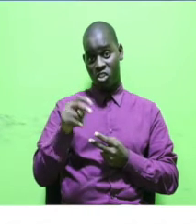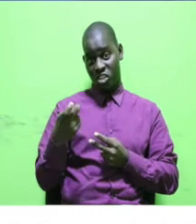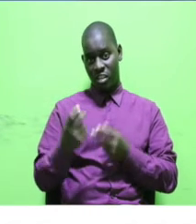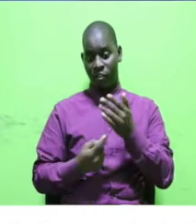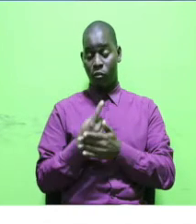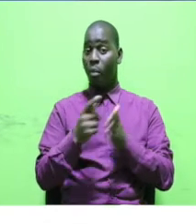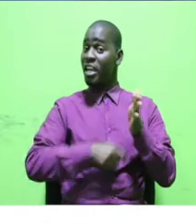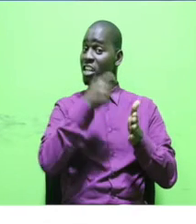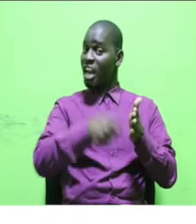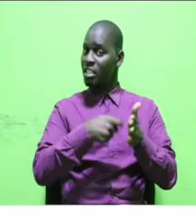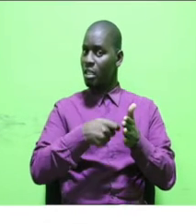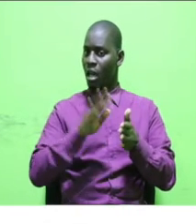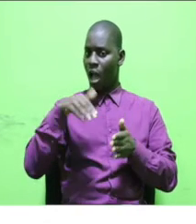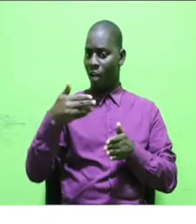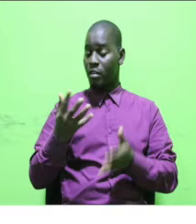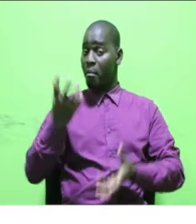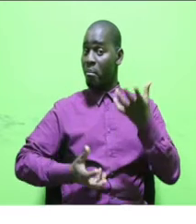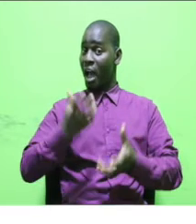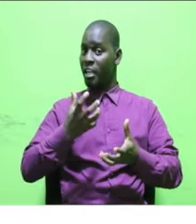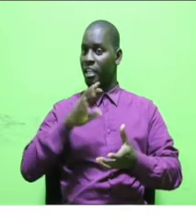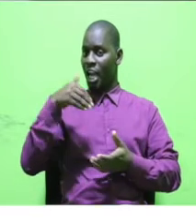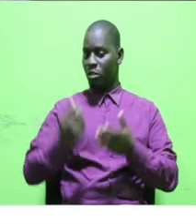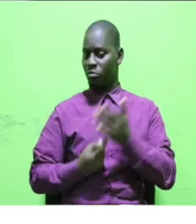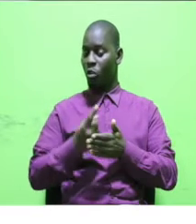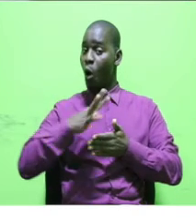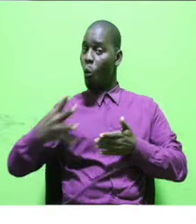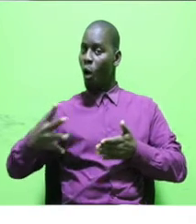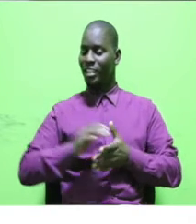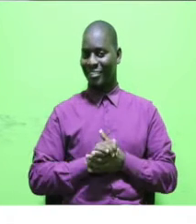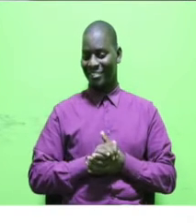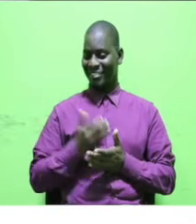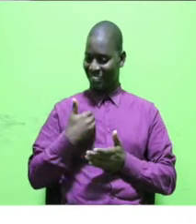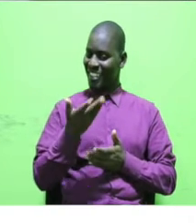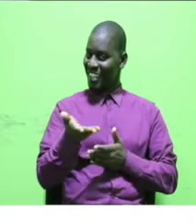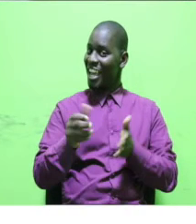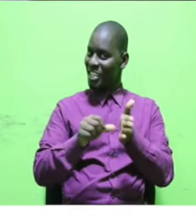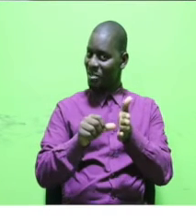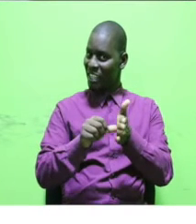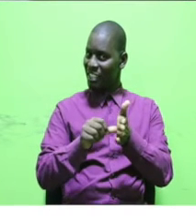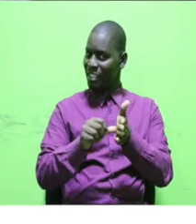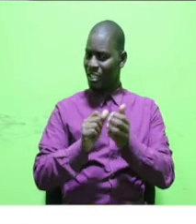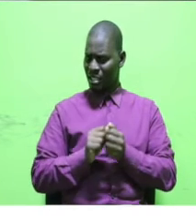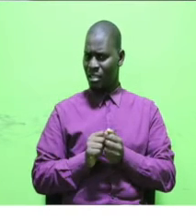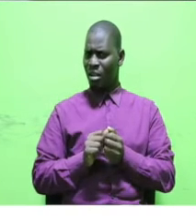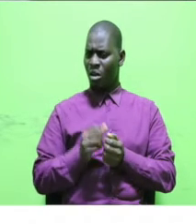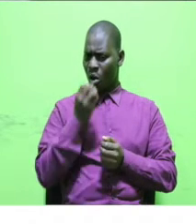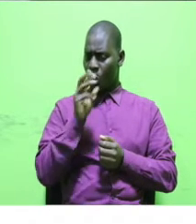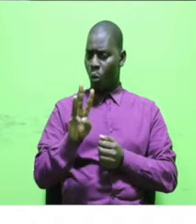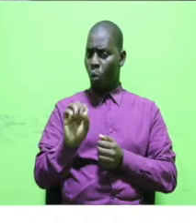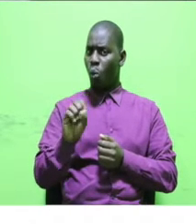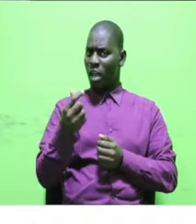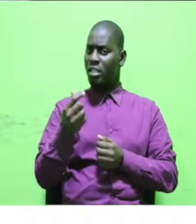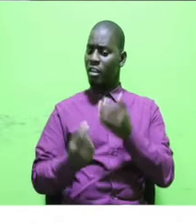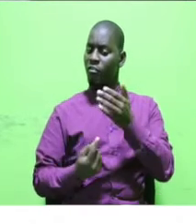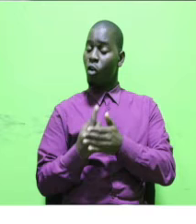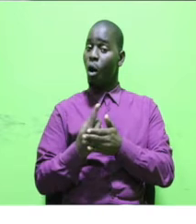lead from petrol in motor vehicles. Dear students, waste can be originated from living